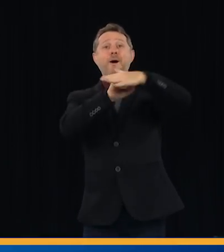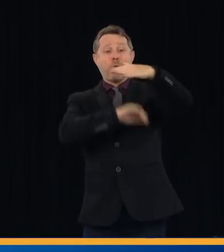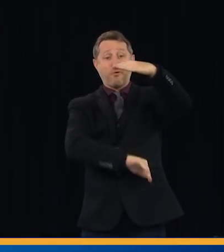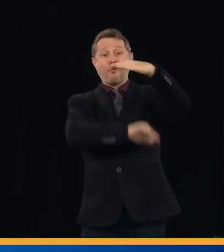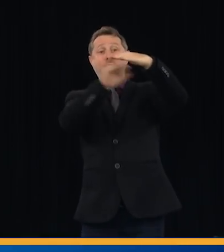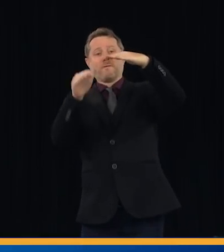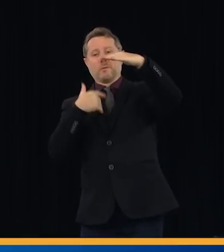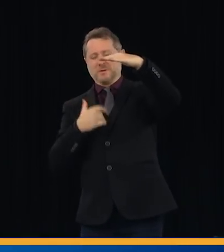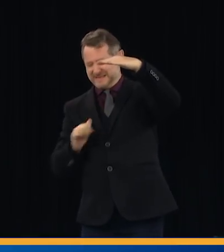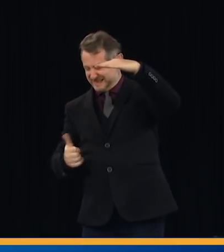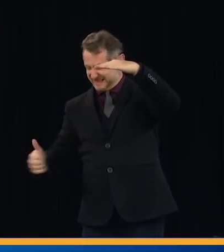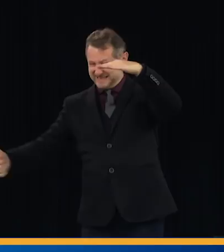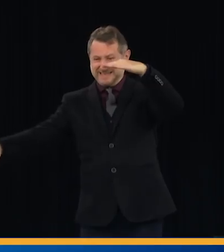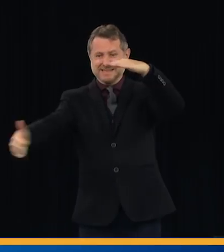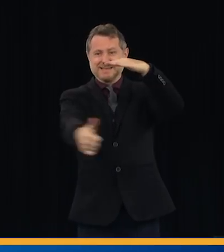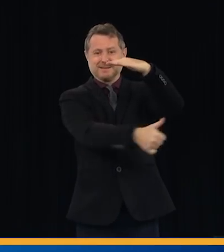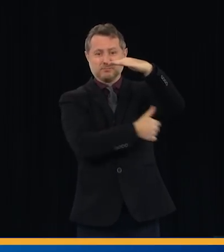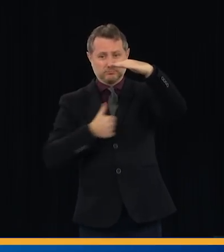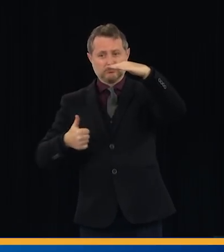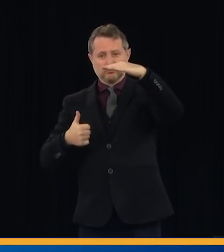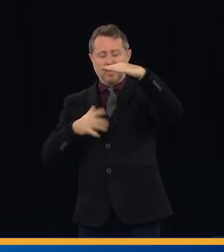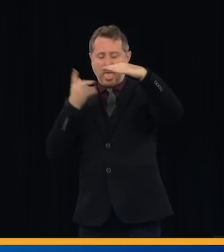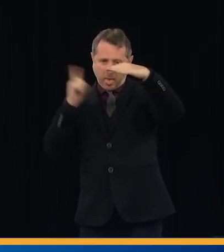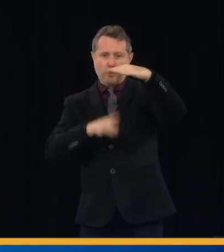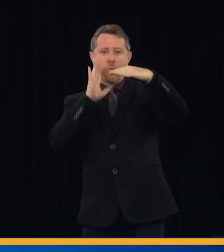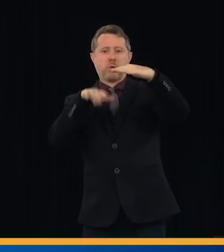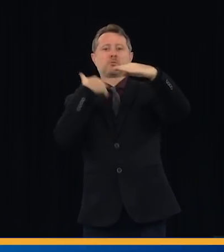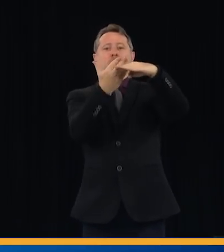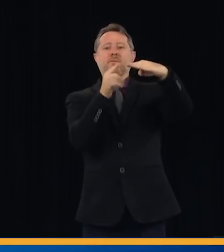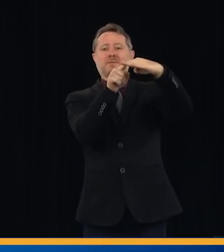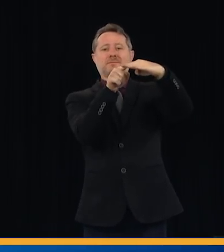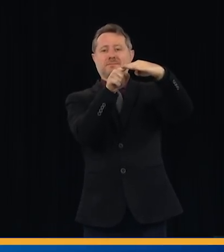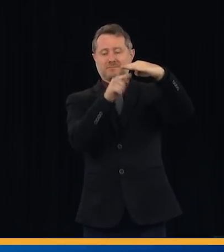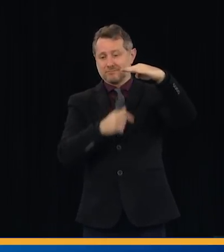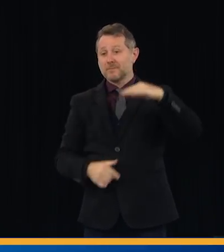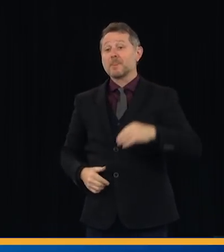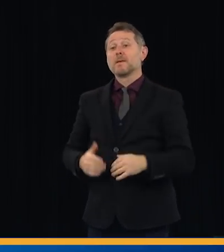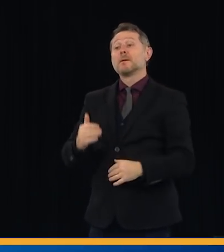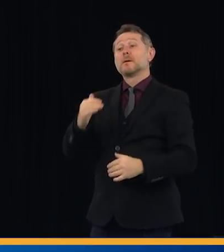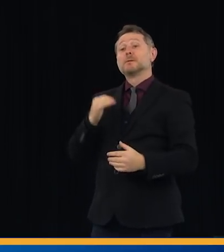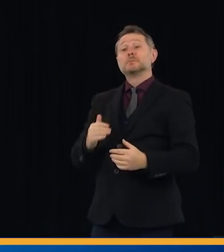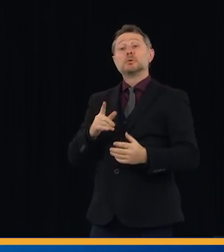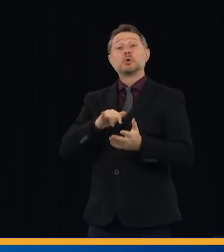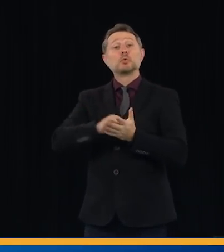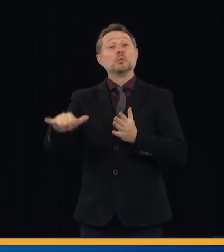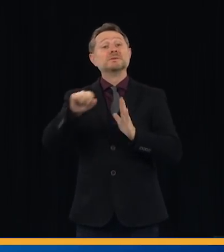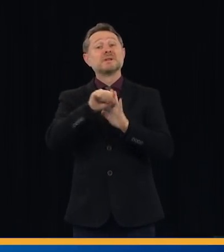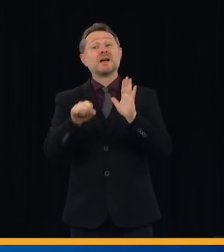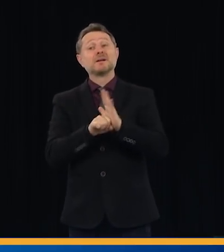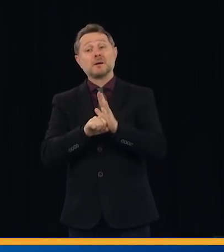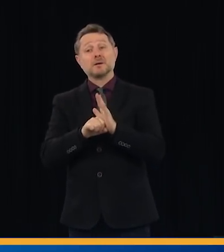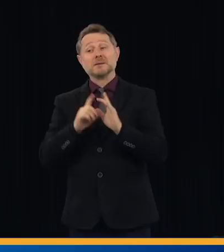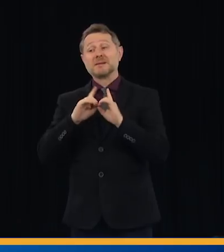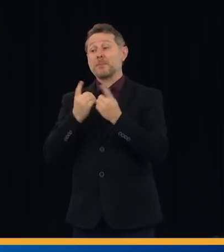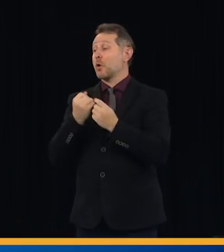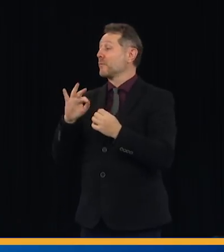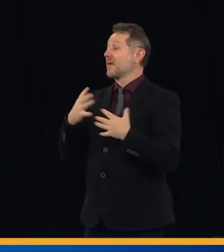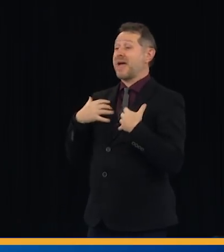State Department of Health has gotten approval by the FDA to start a new test, which is an antibody